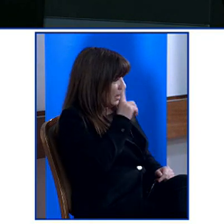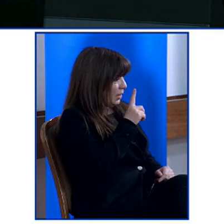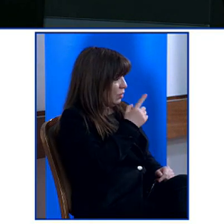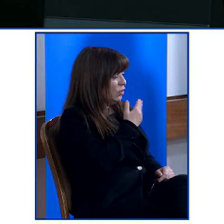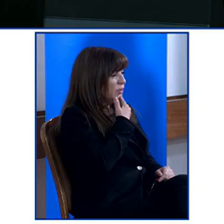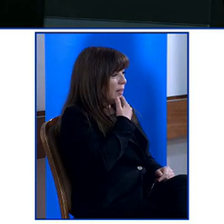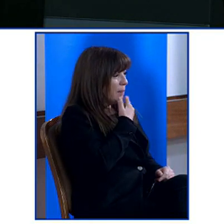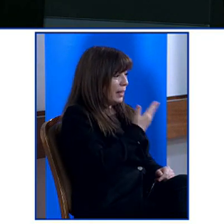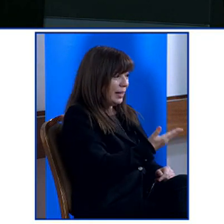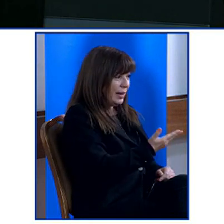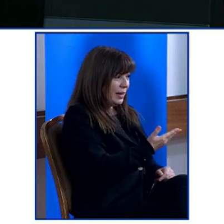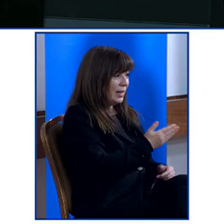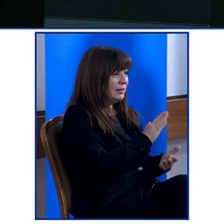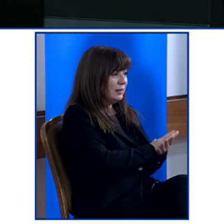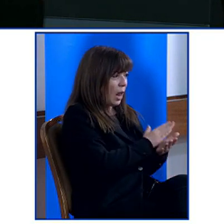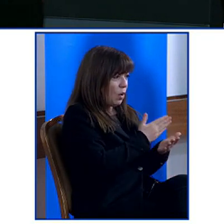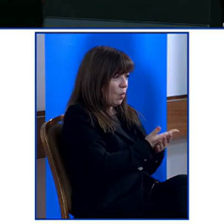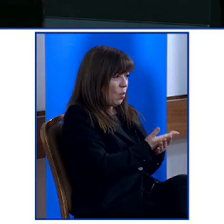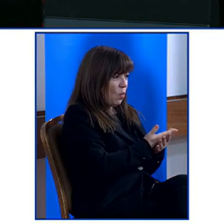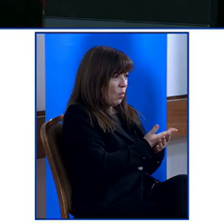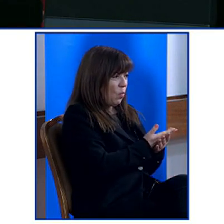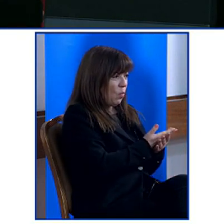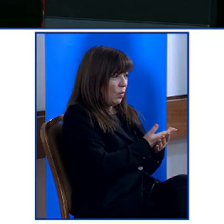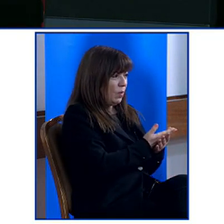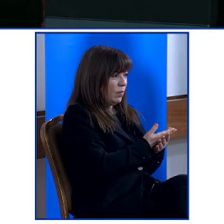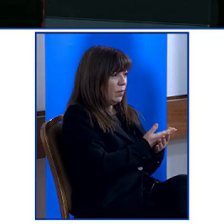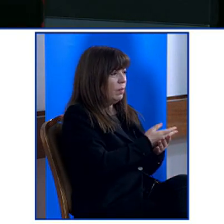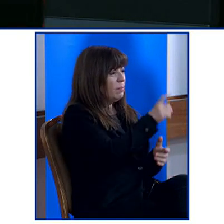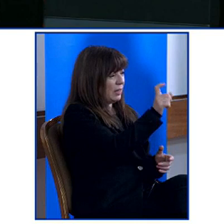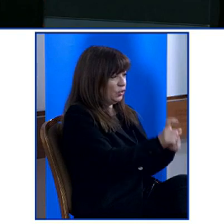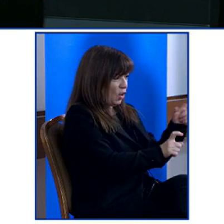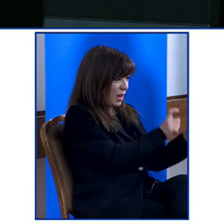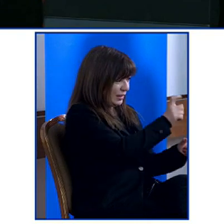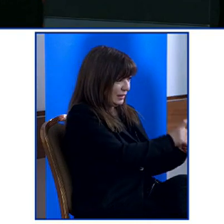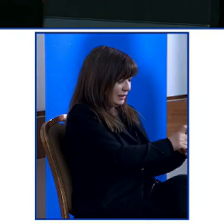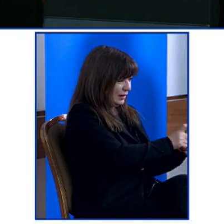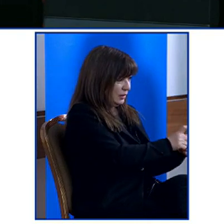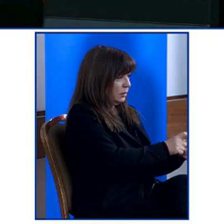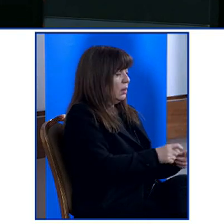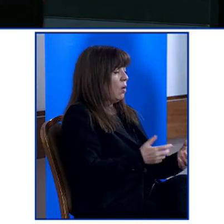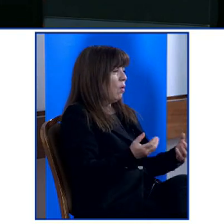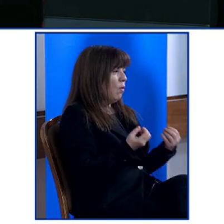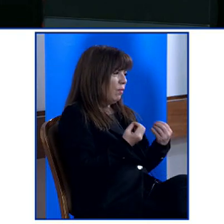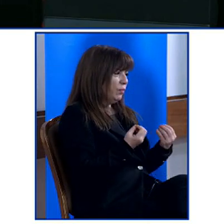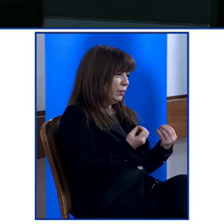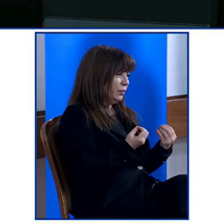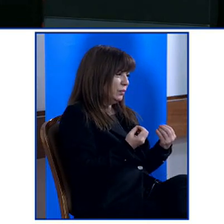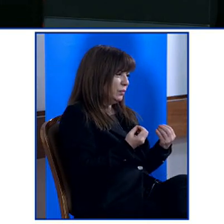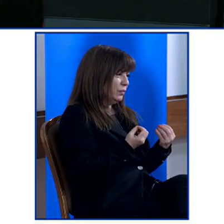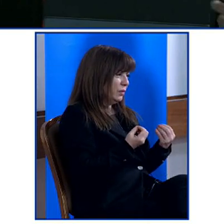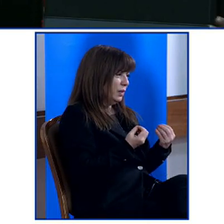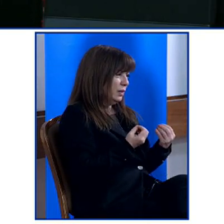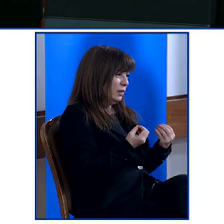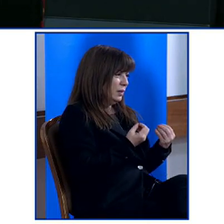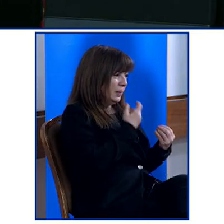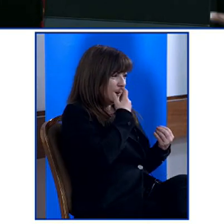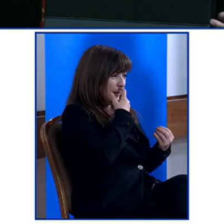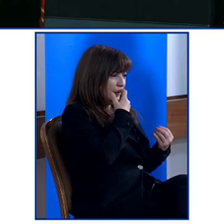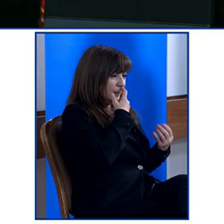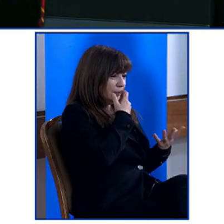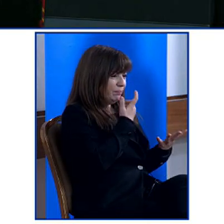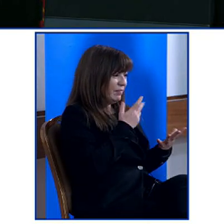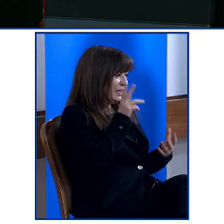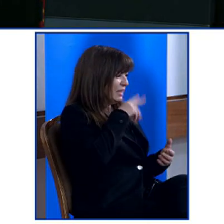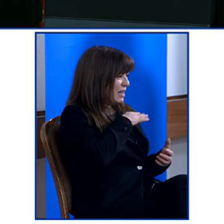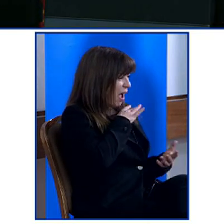individual. Of course, we all know when it gets hot, you sweat more, you get dehydrated, the body gets hotter, blood vessels